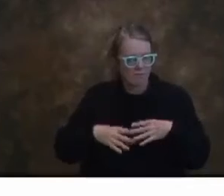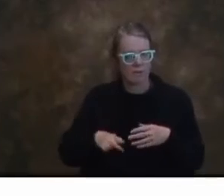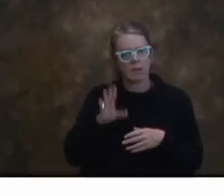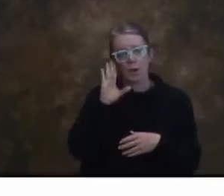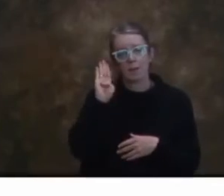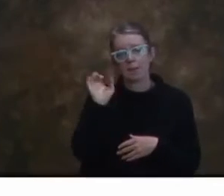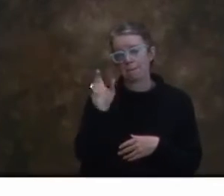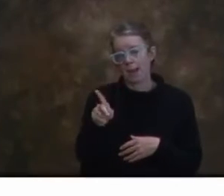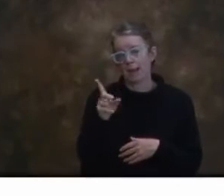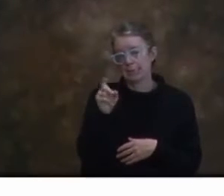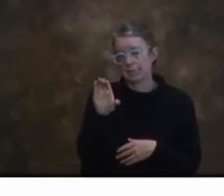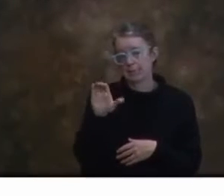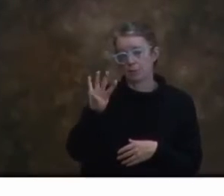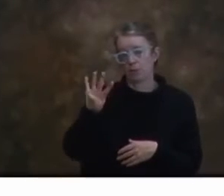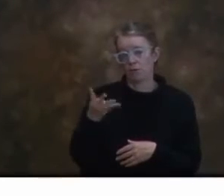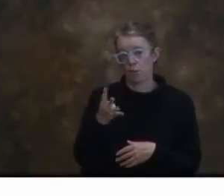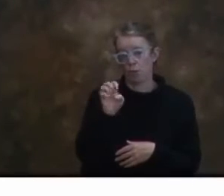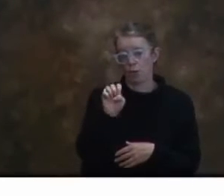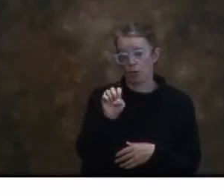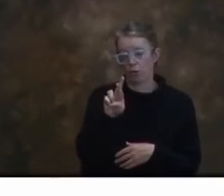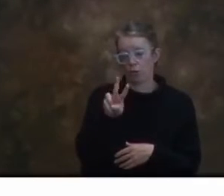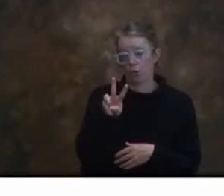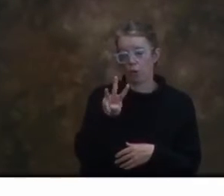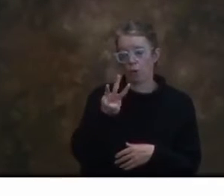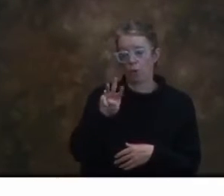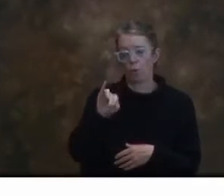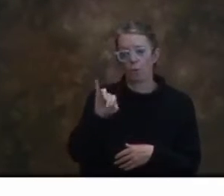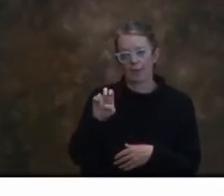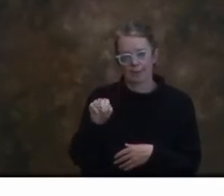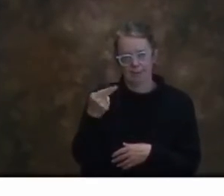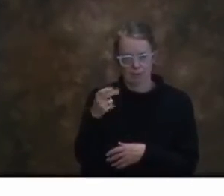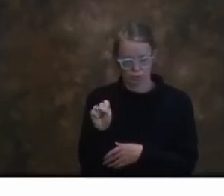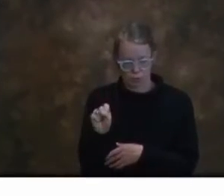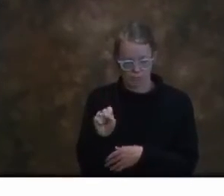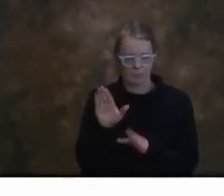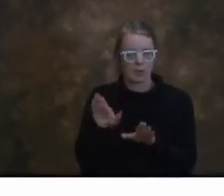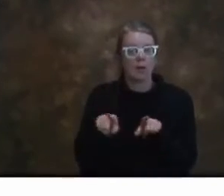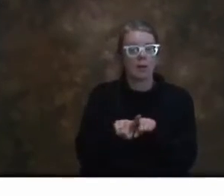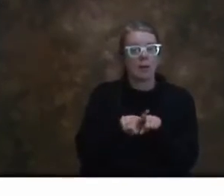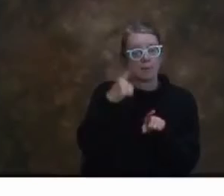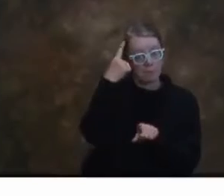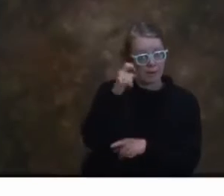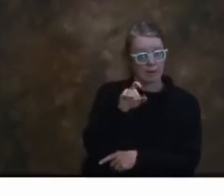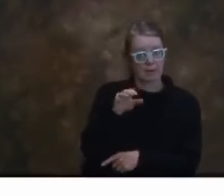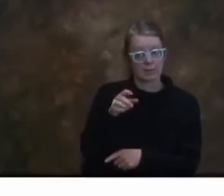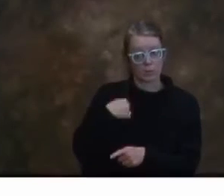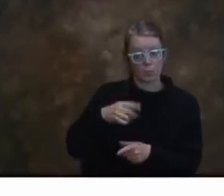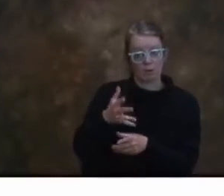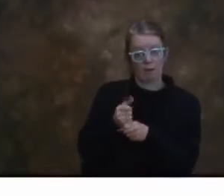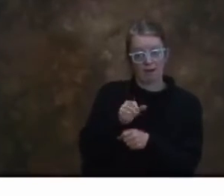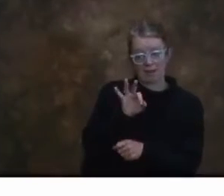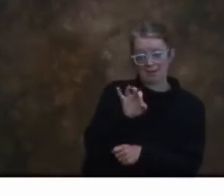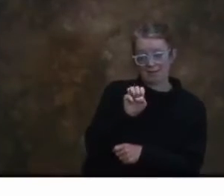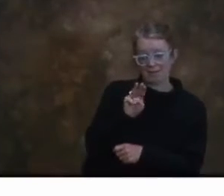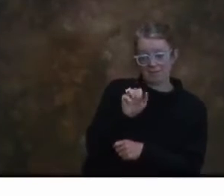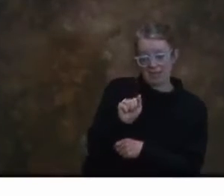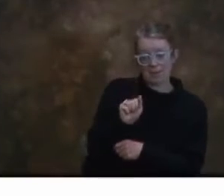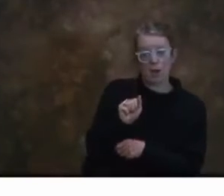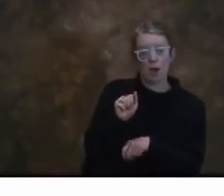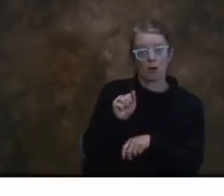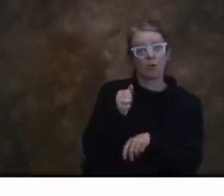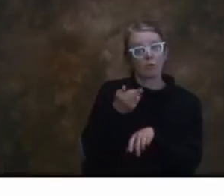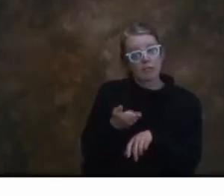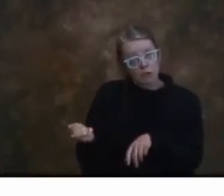4th at Irwin High. And also, because of the FEMA resource out here in Western North Carolina got extended until December